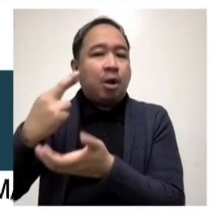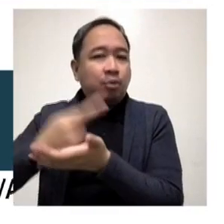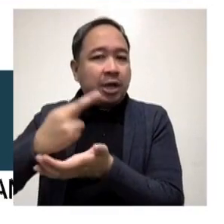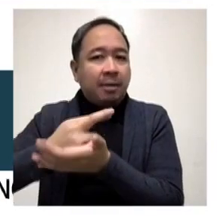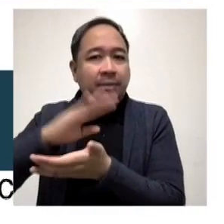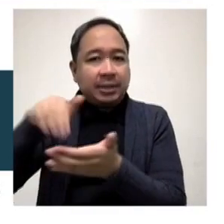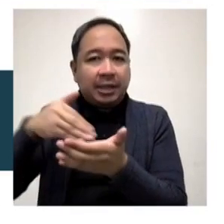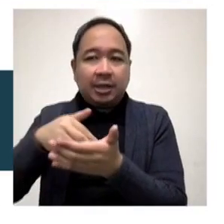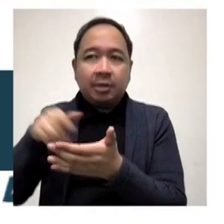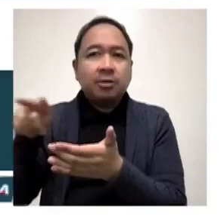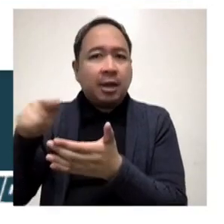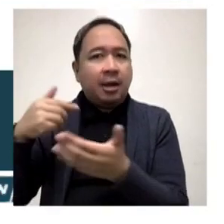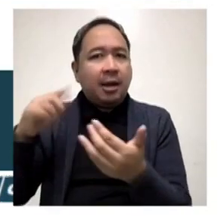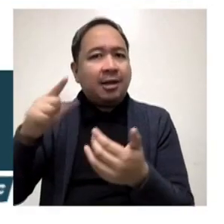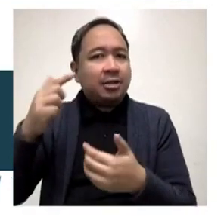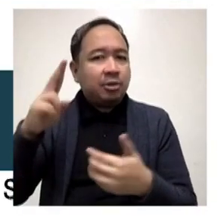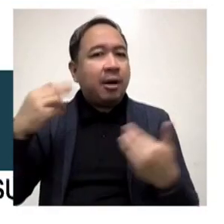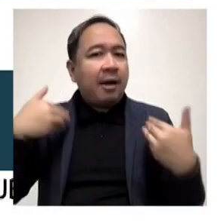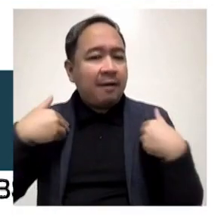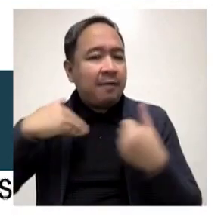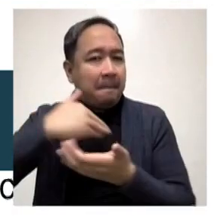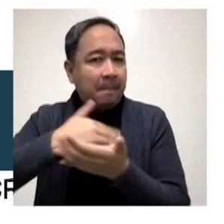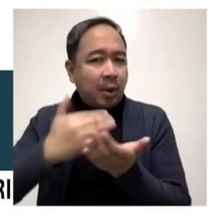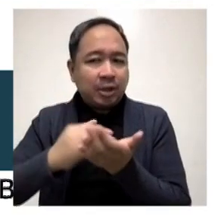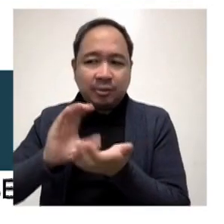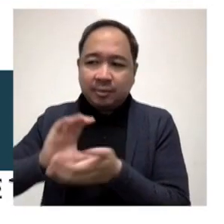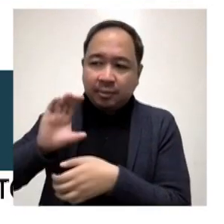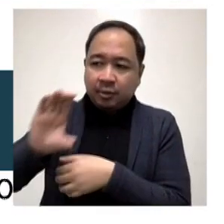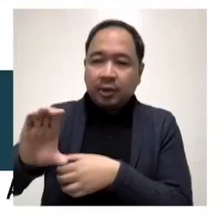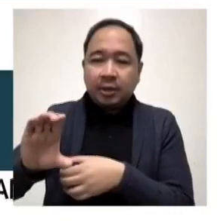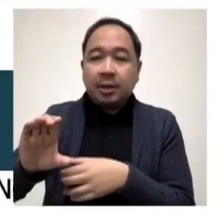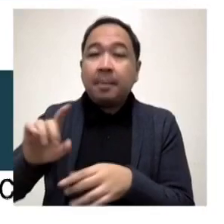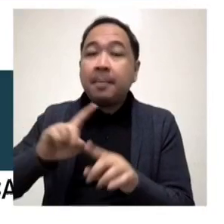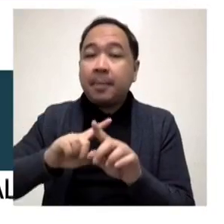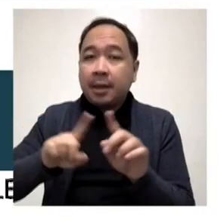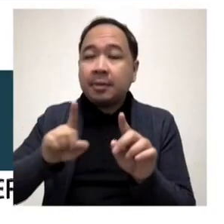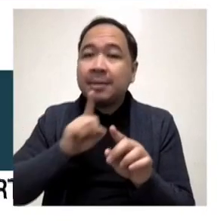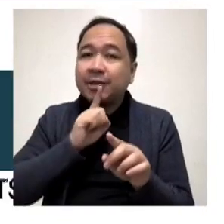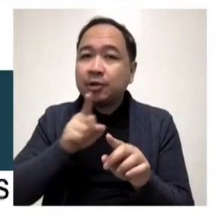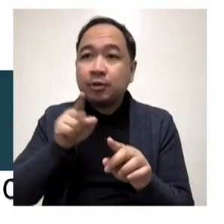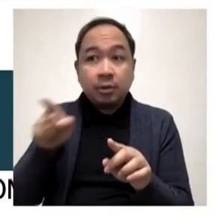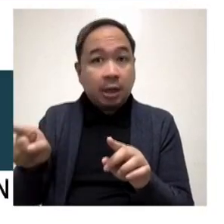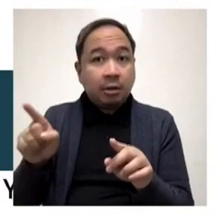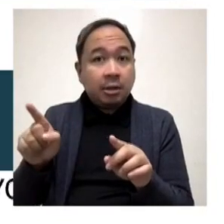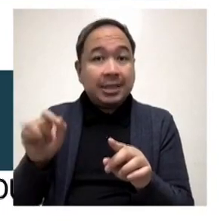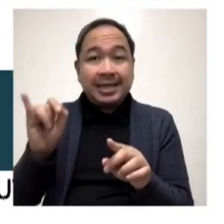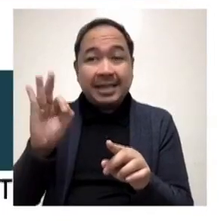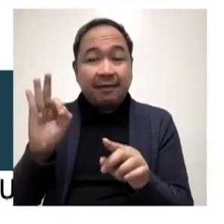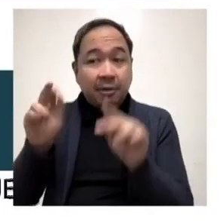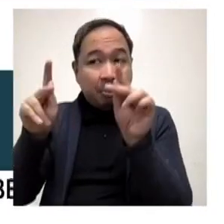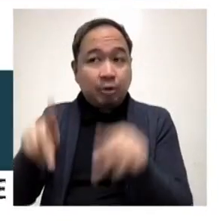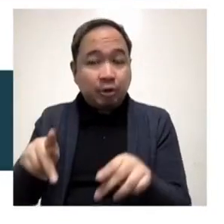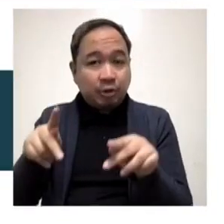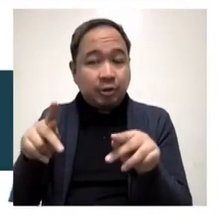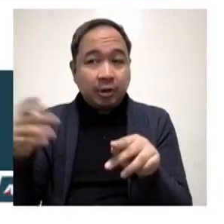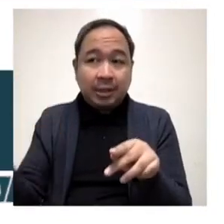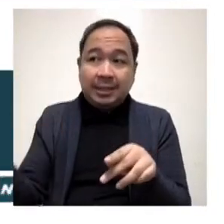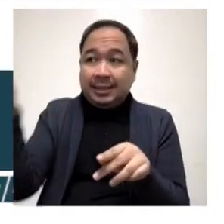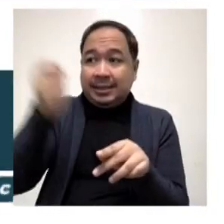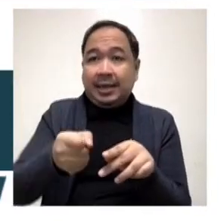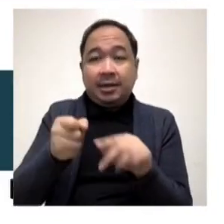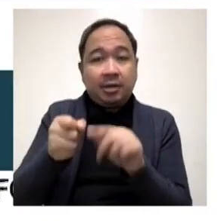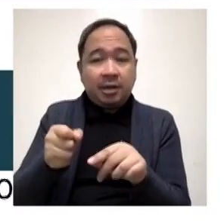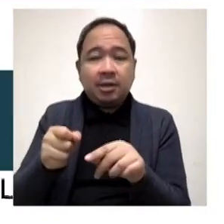sure that during their stay here, that they will be able to learn how to